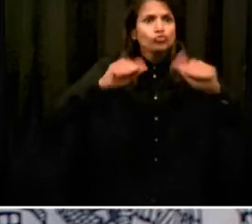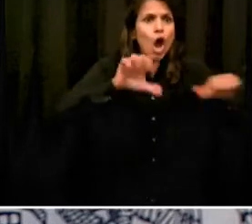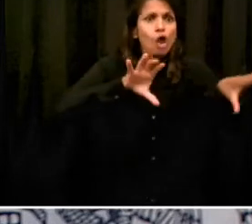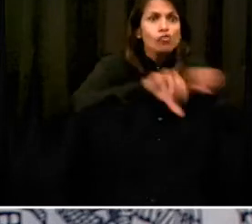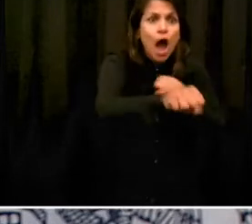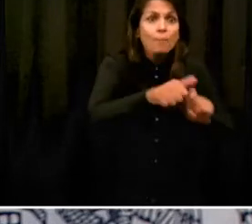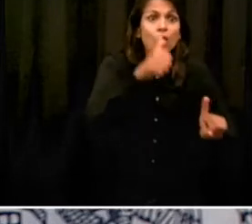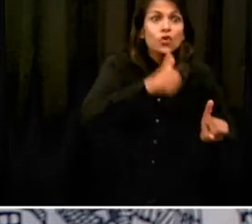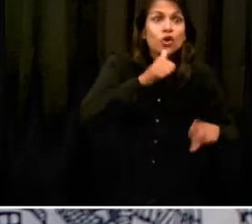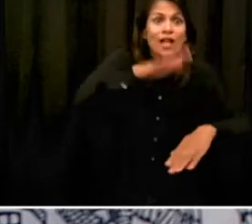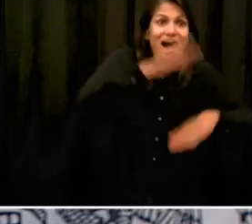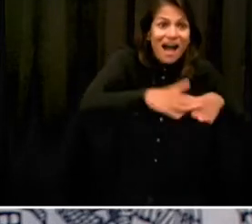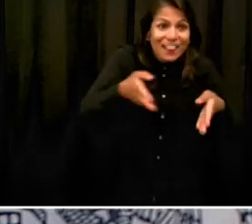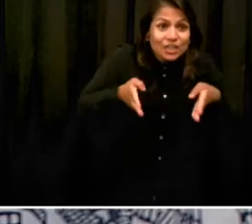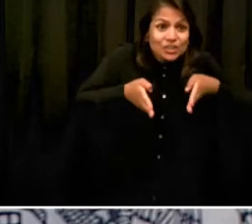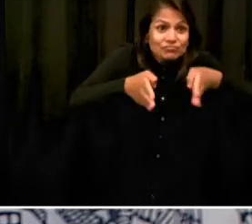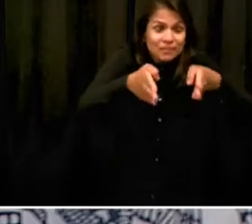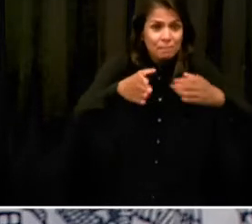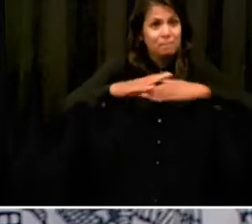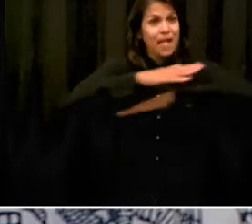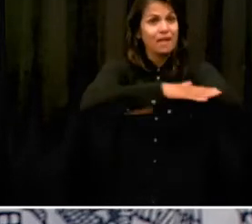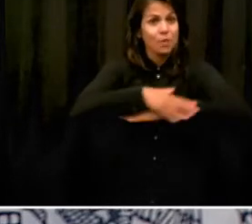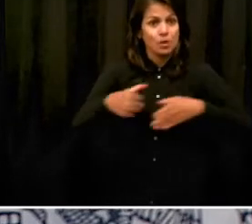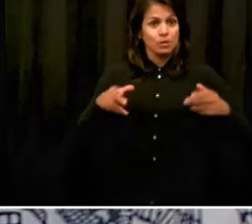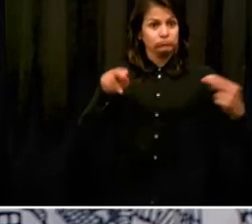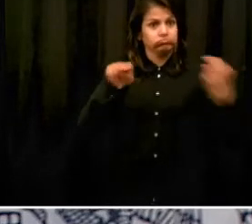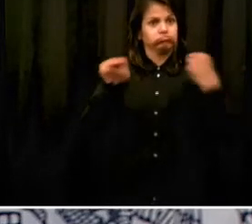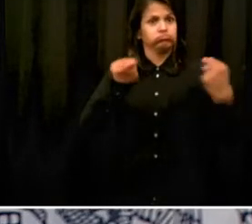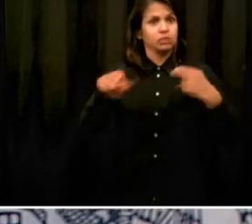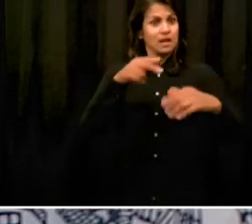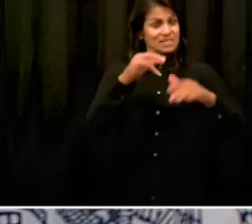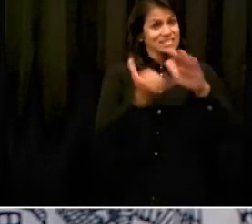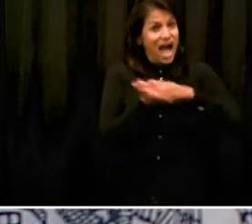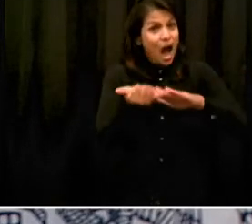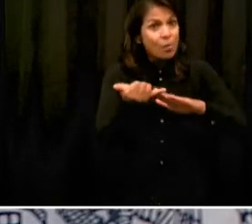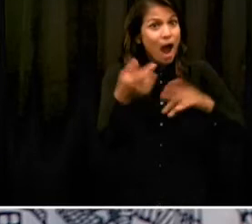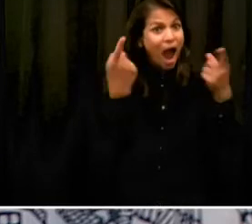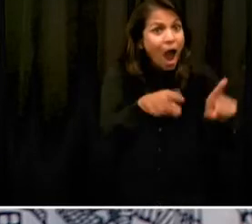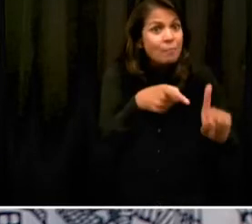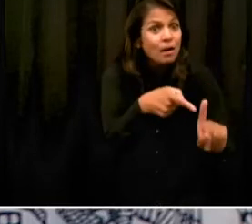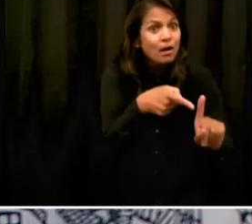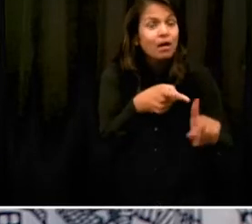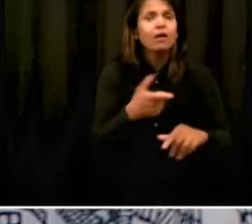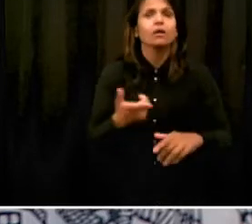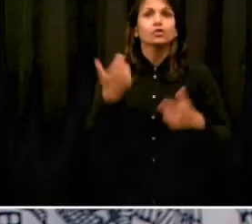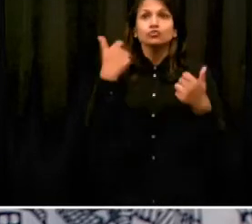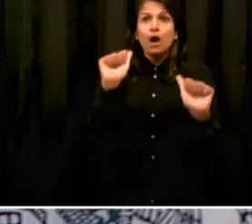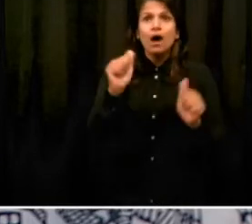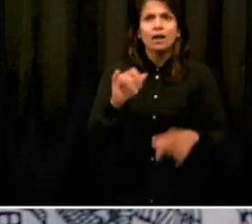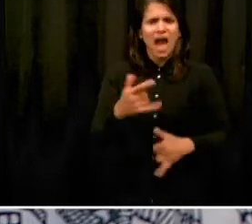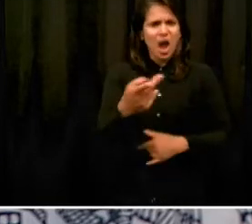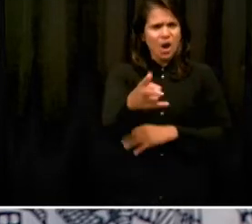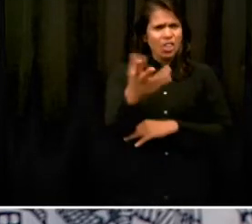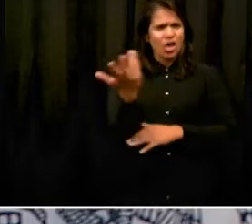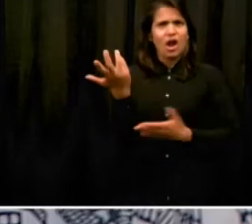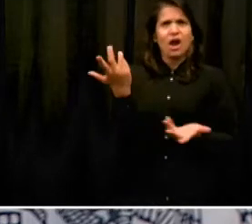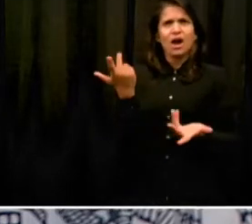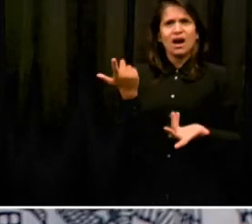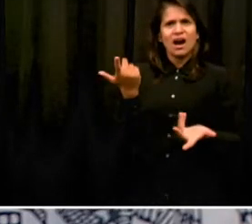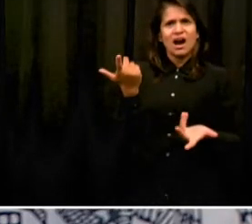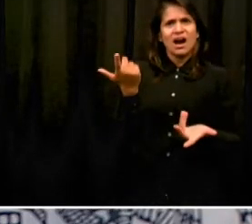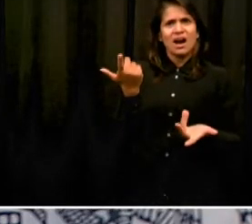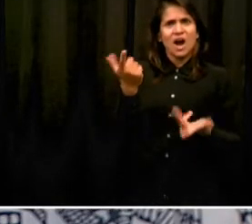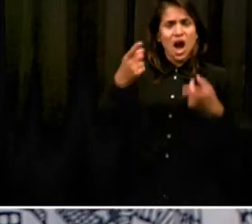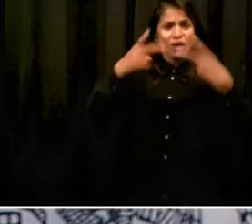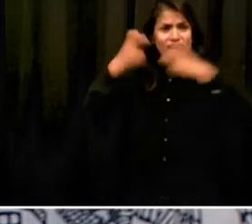incarceration, possibly looking at this behavior as maybe being more about mental health and therefore dealt with not in a public, but